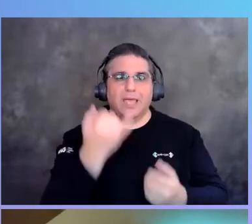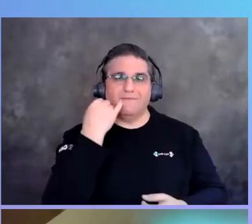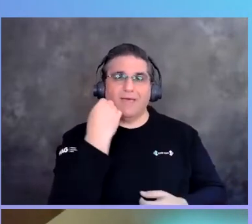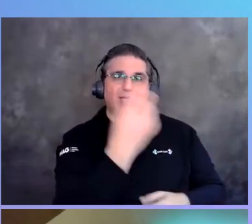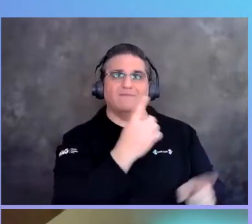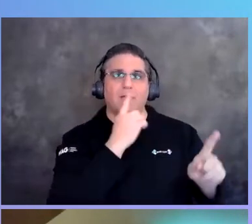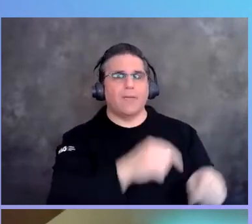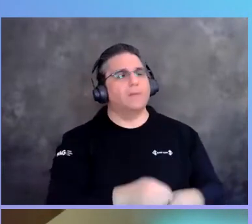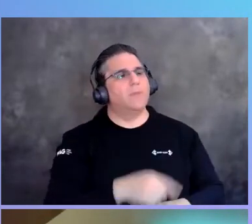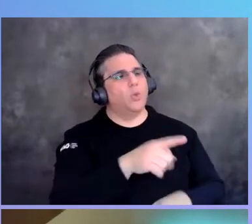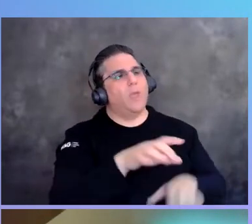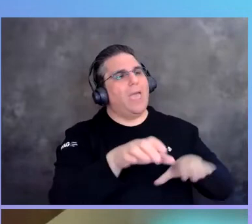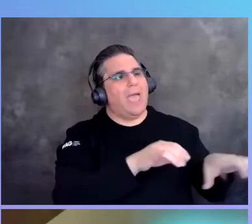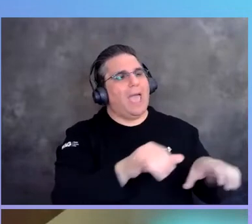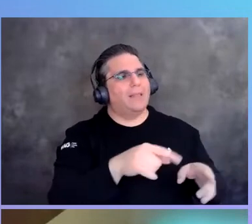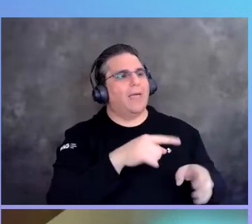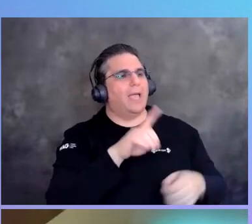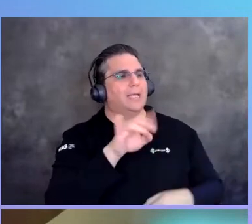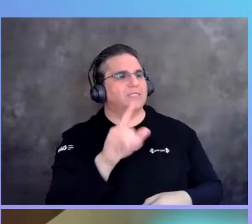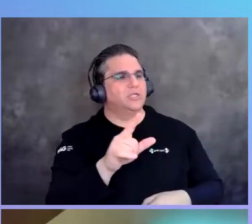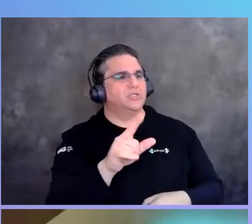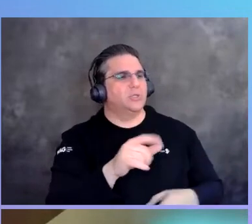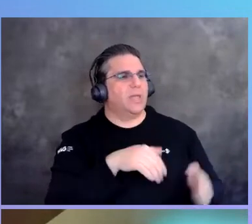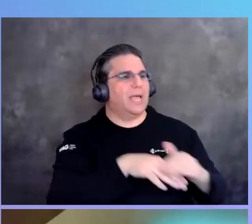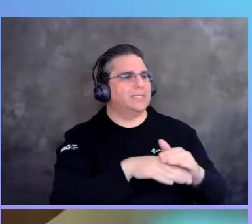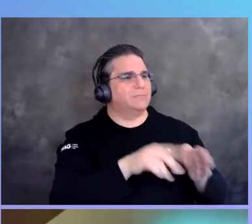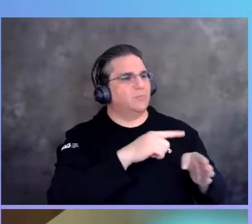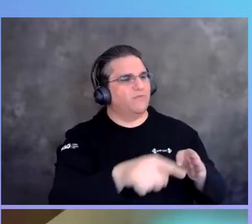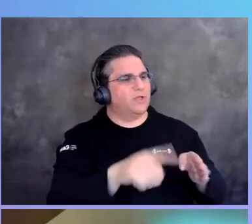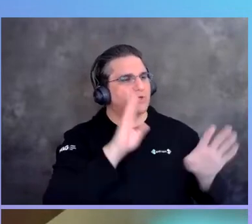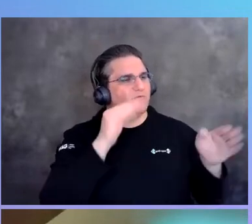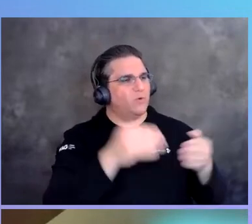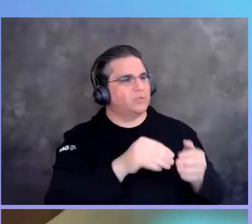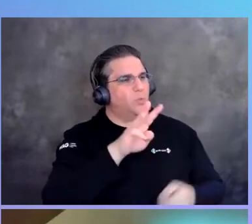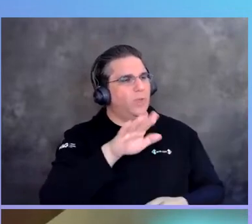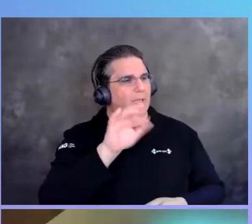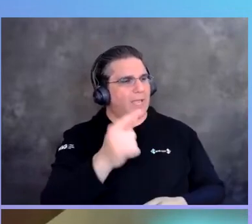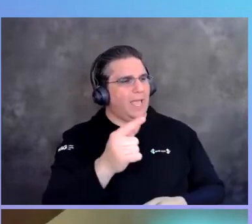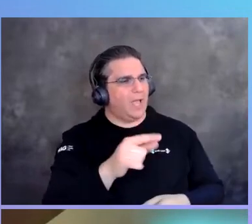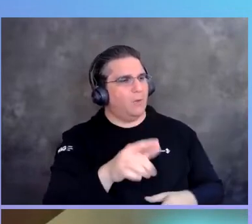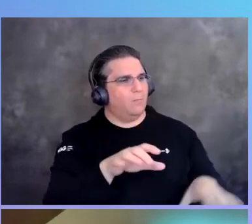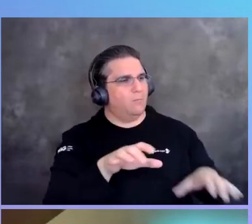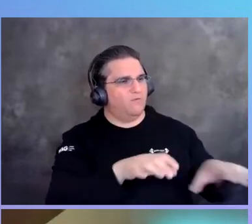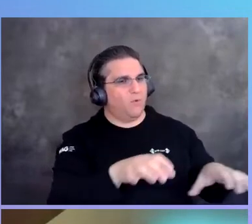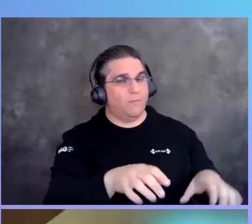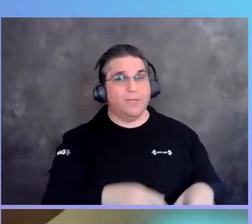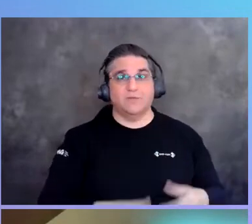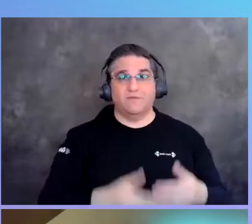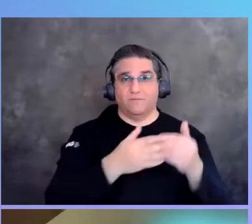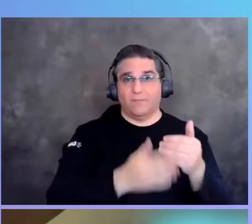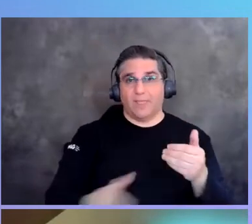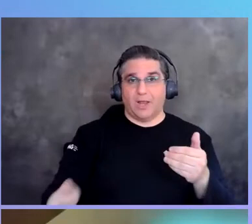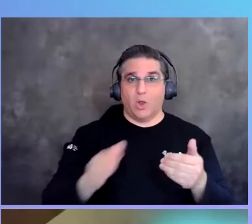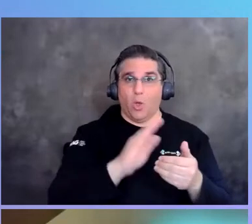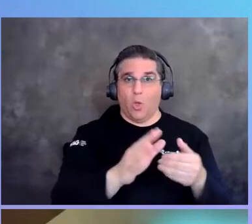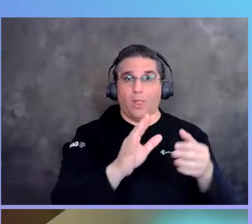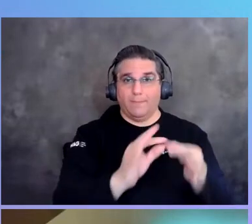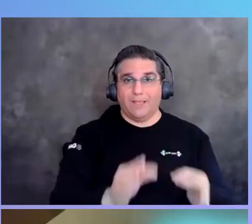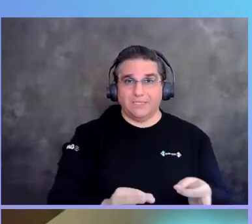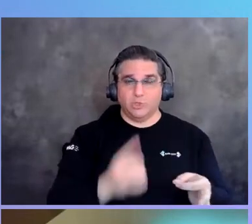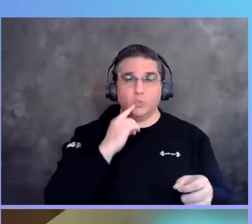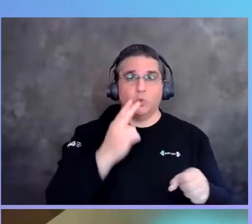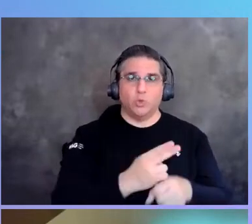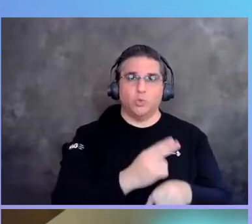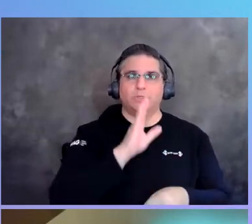accessibility professional with a focus on WCAG performance, which would result in all messages that follow to be framed from that exact same